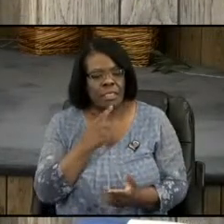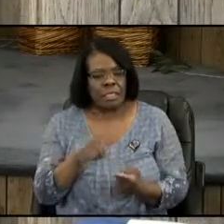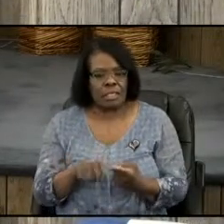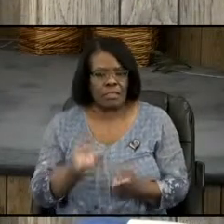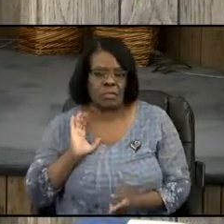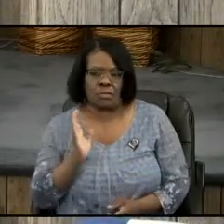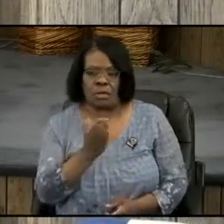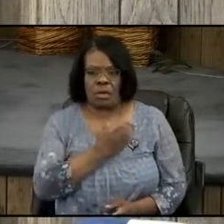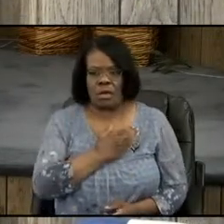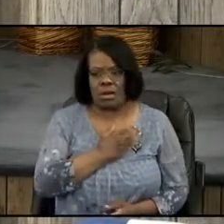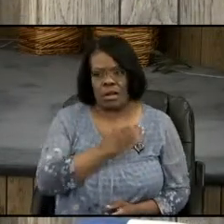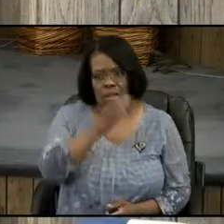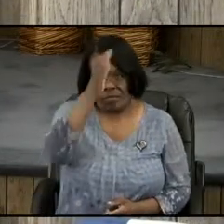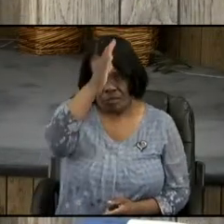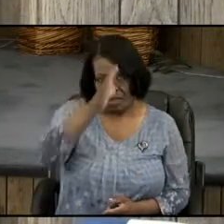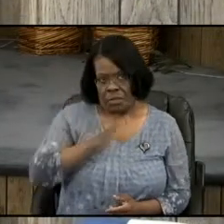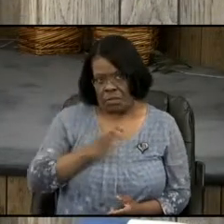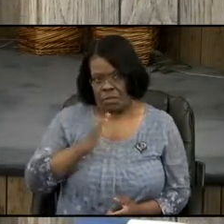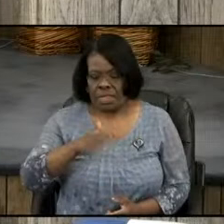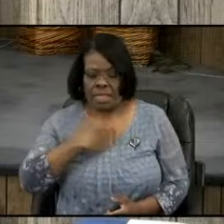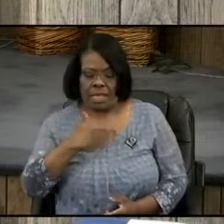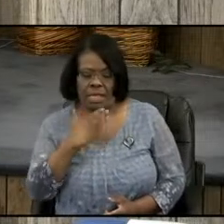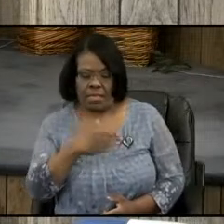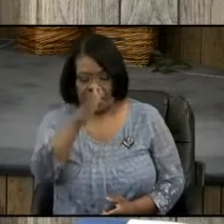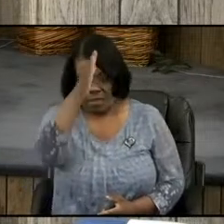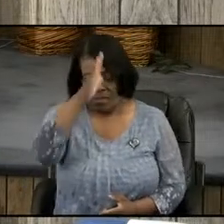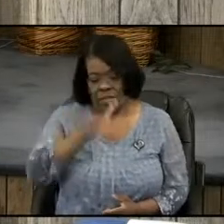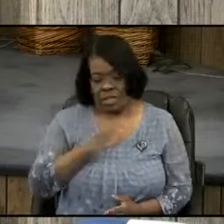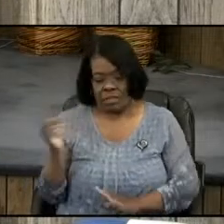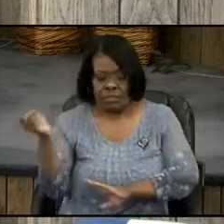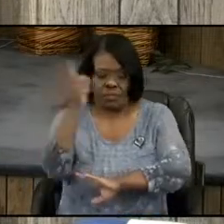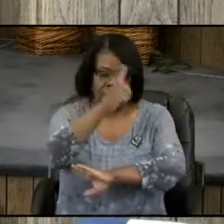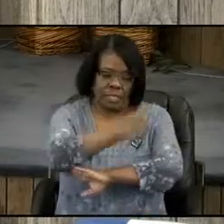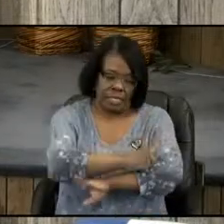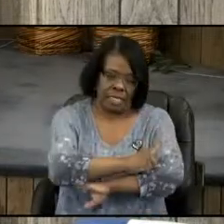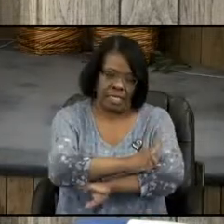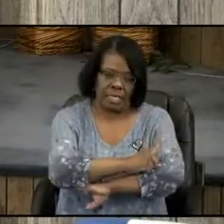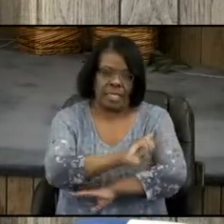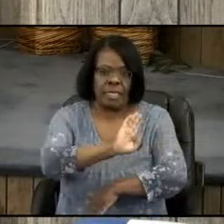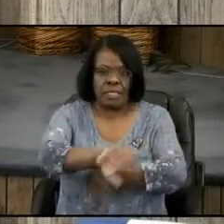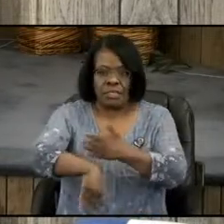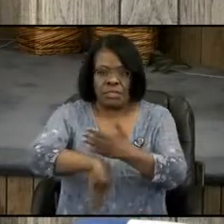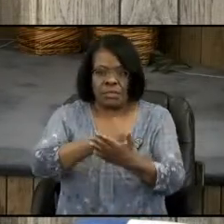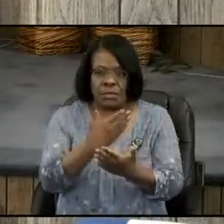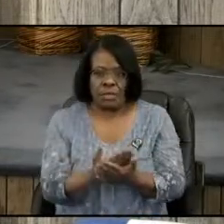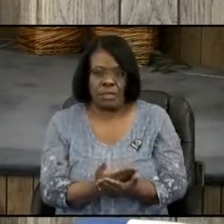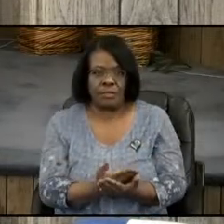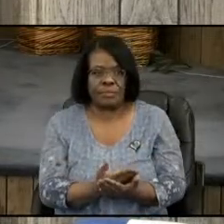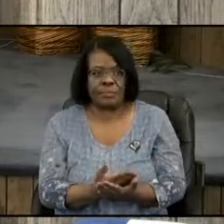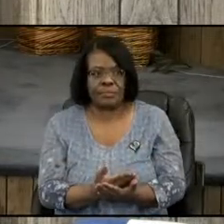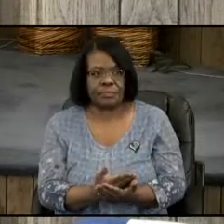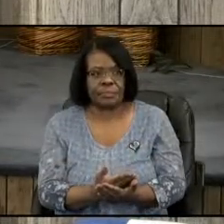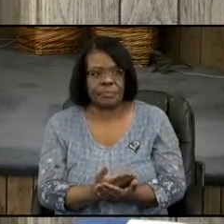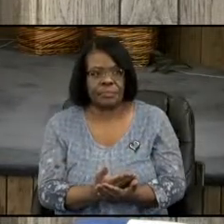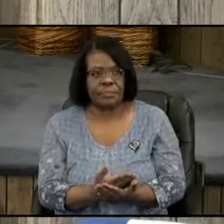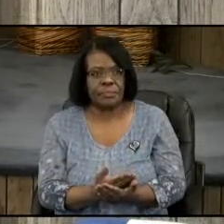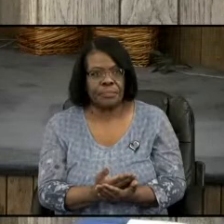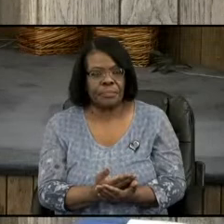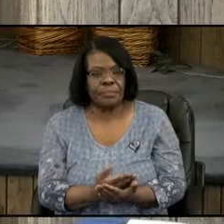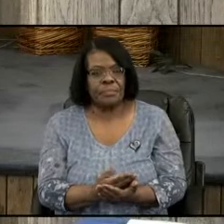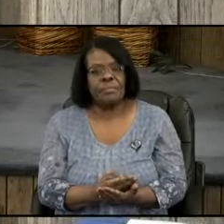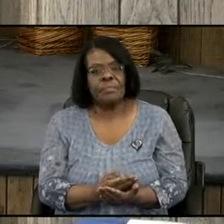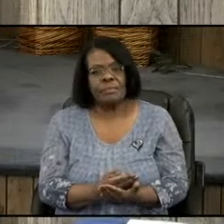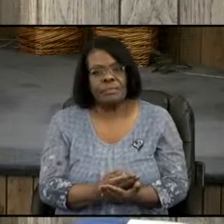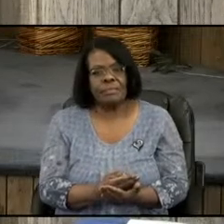fathers, happy Father's Day to you all. Not only fathers, but there are some